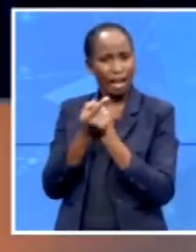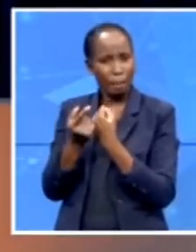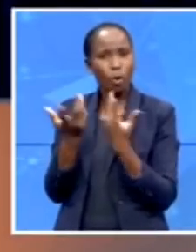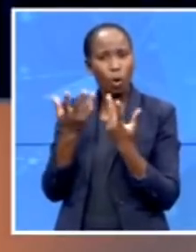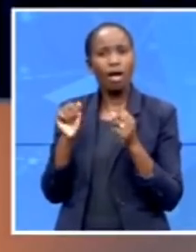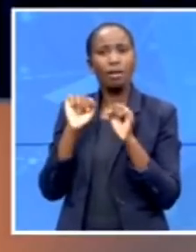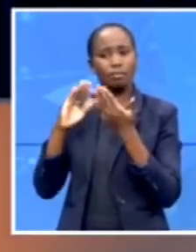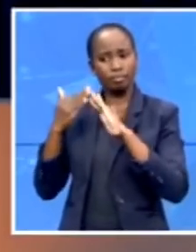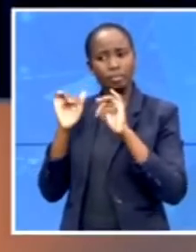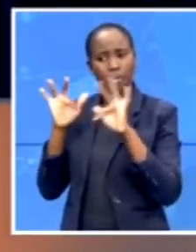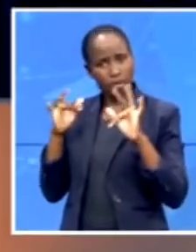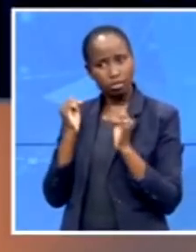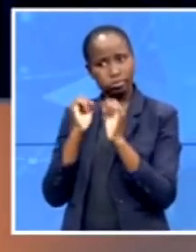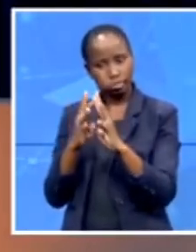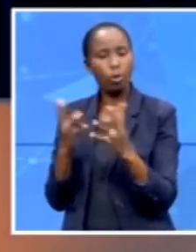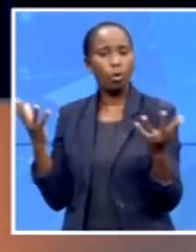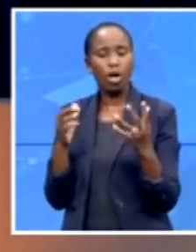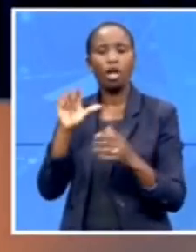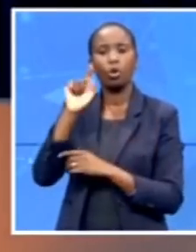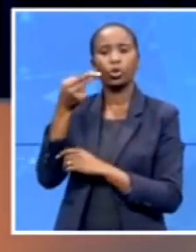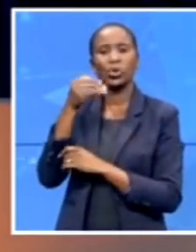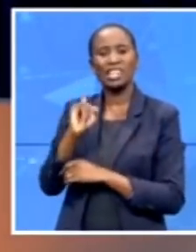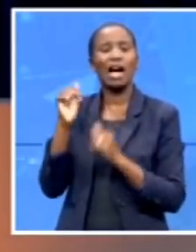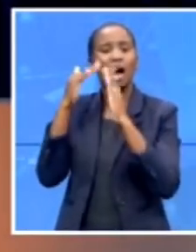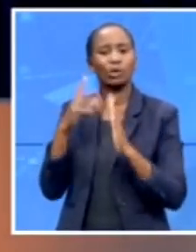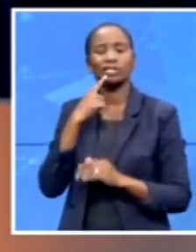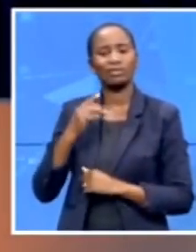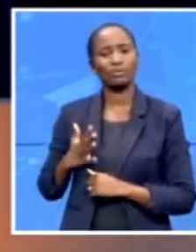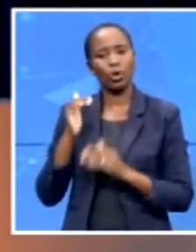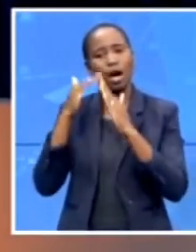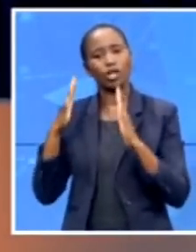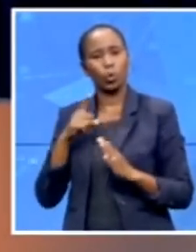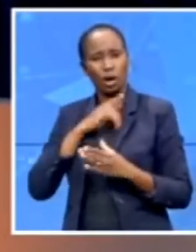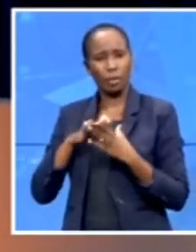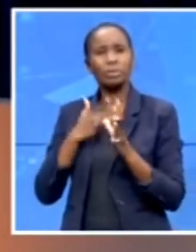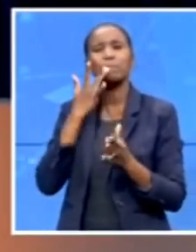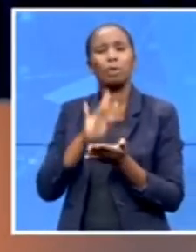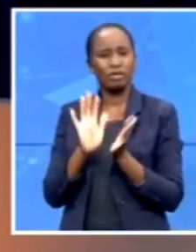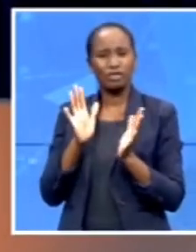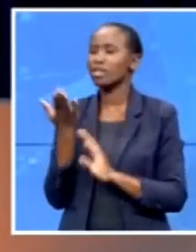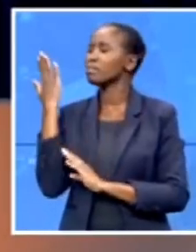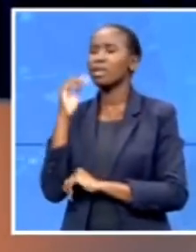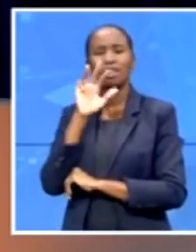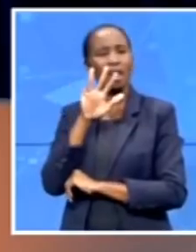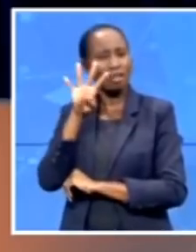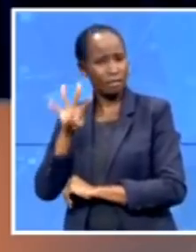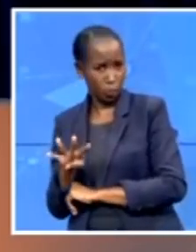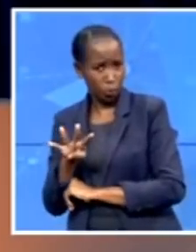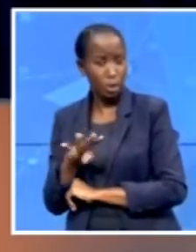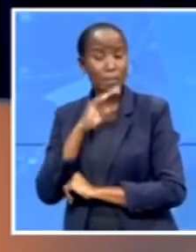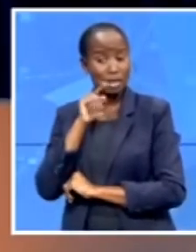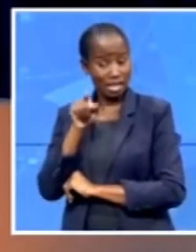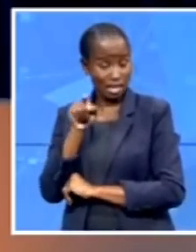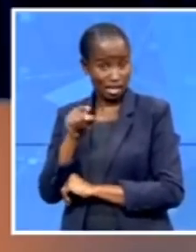were promised houses since 1994. Does that necessarily translate to them not going to the polls? And does that